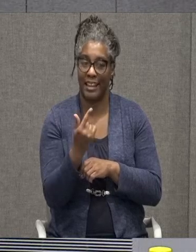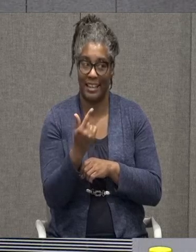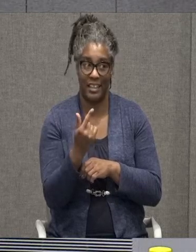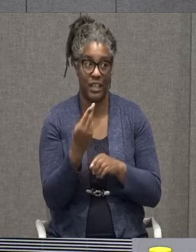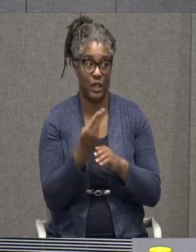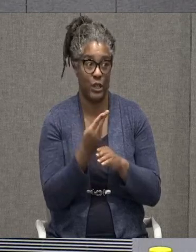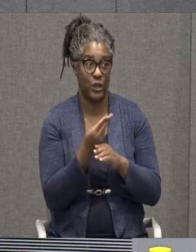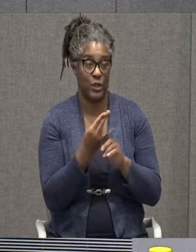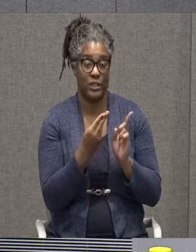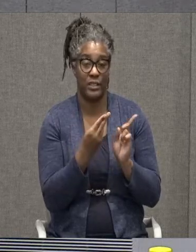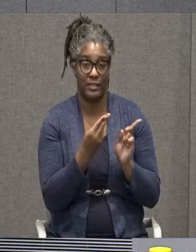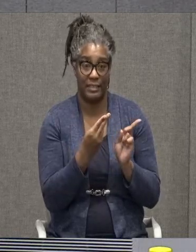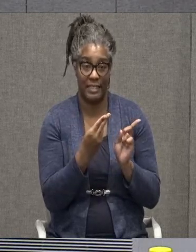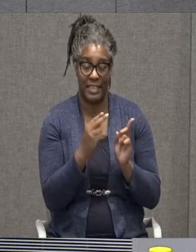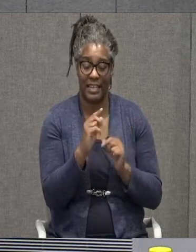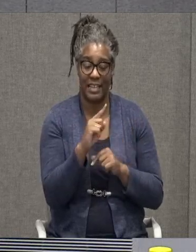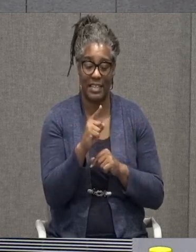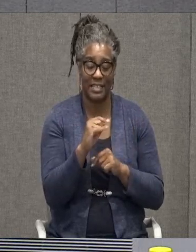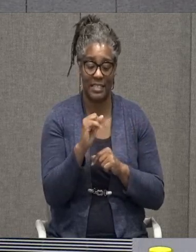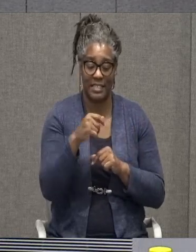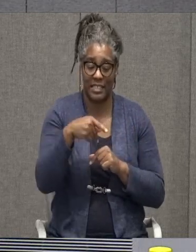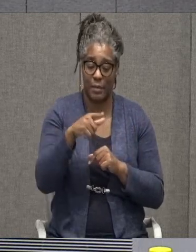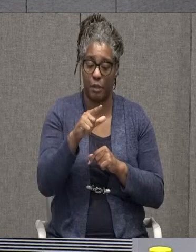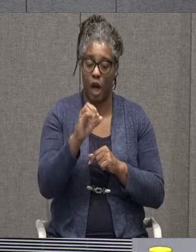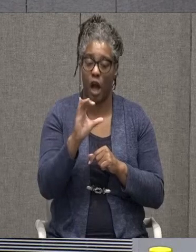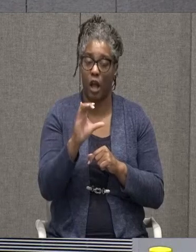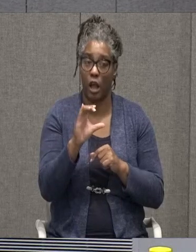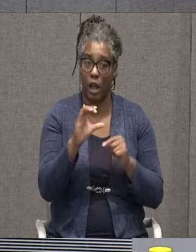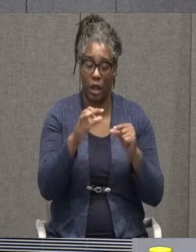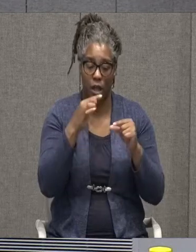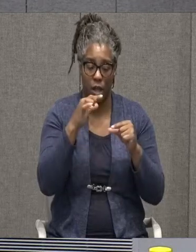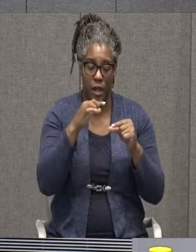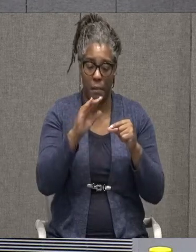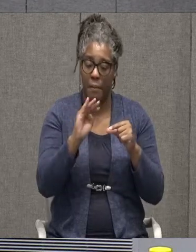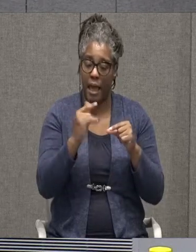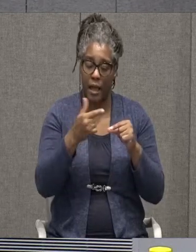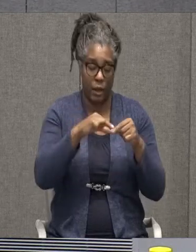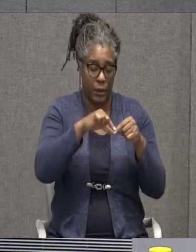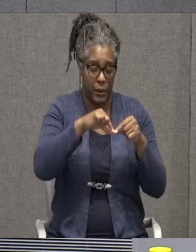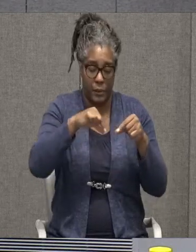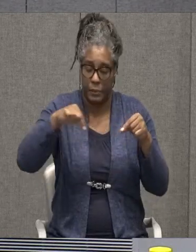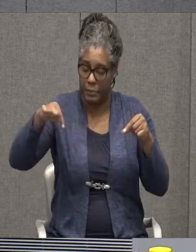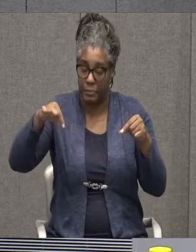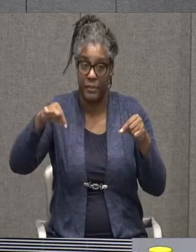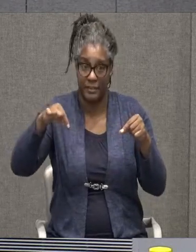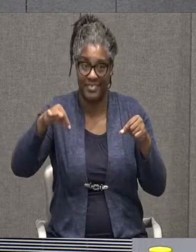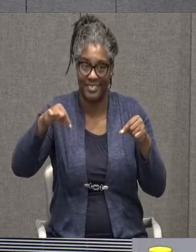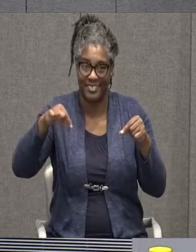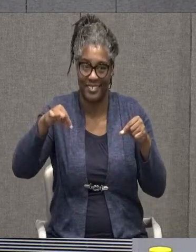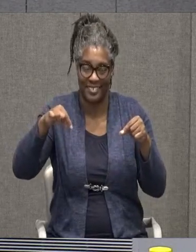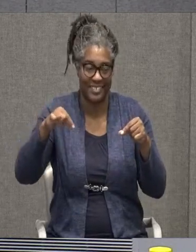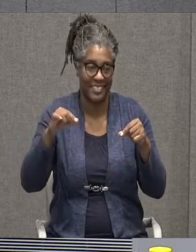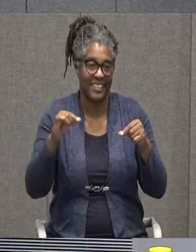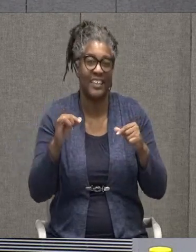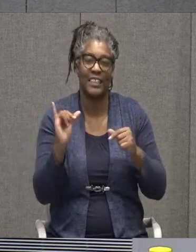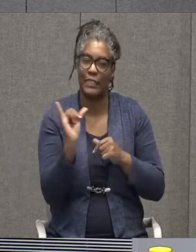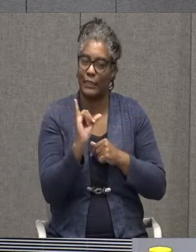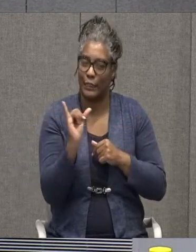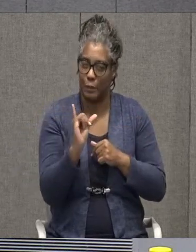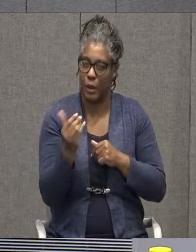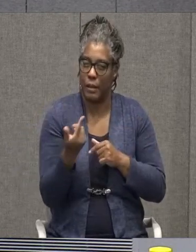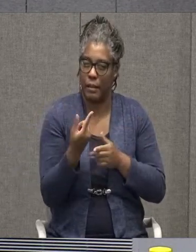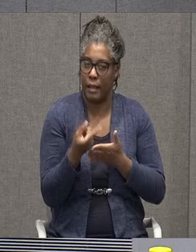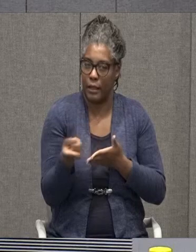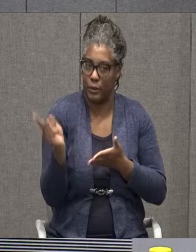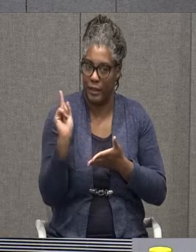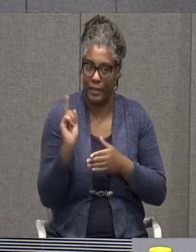plastic Ziploc bags like this. So it was a review of something we did last week. All right, excellent.